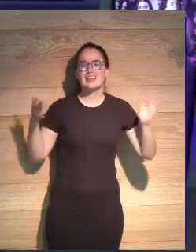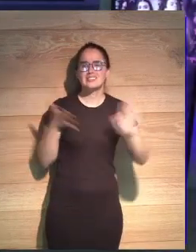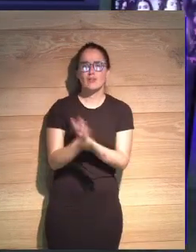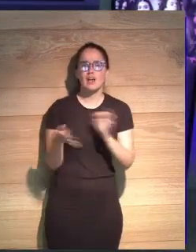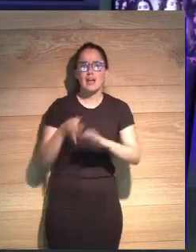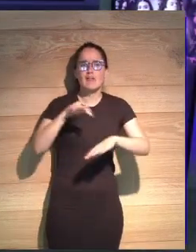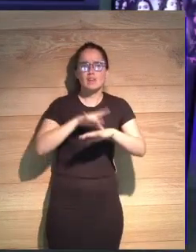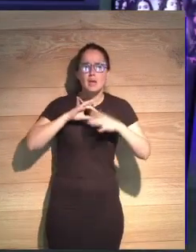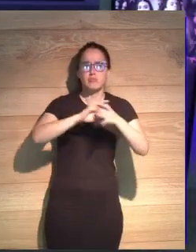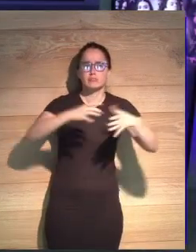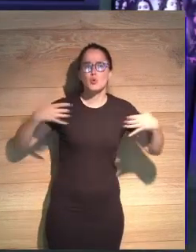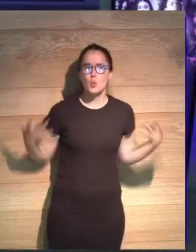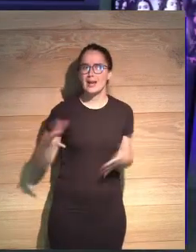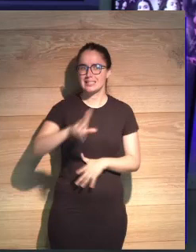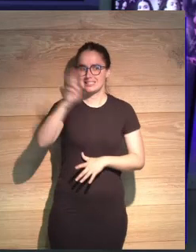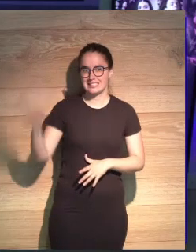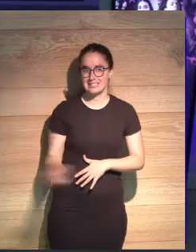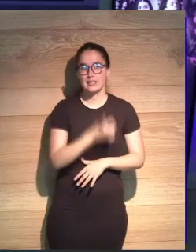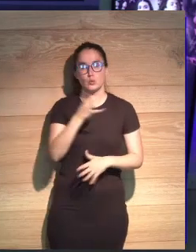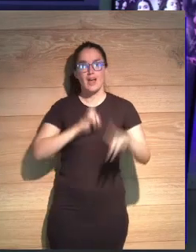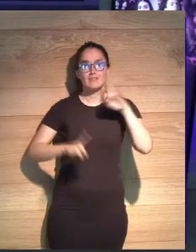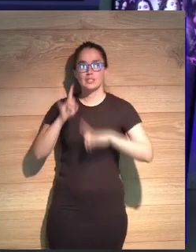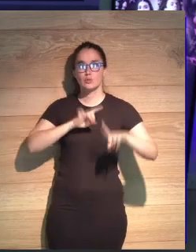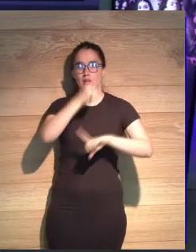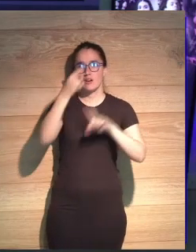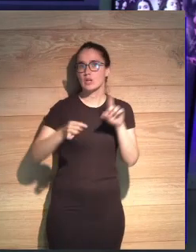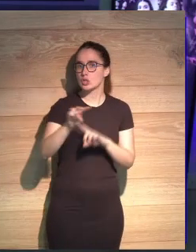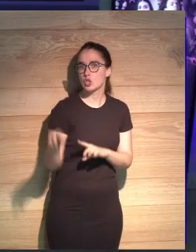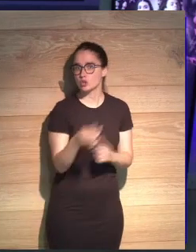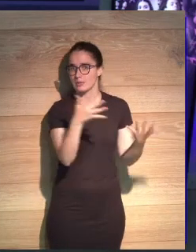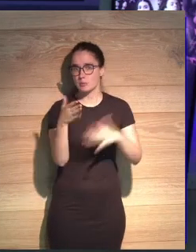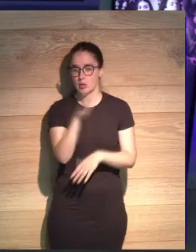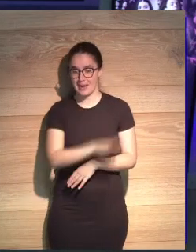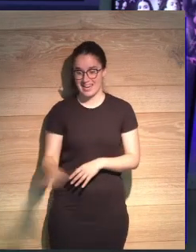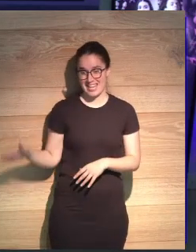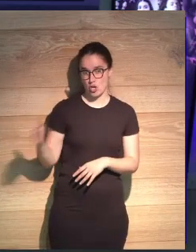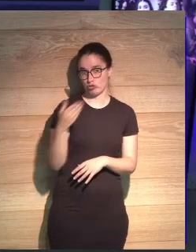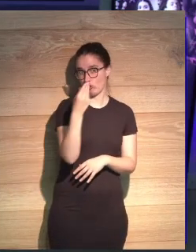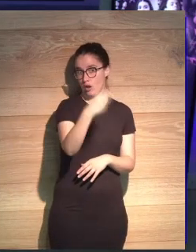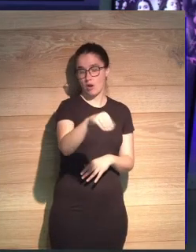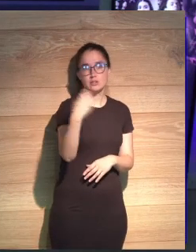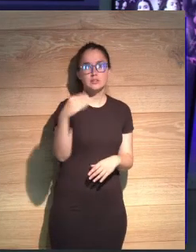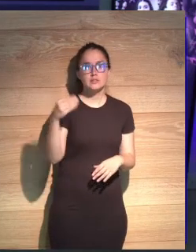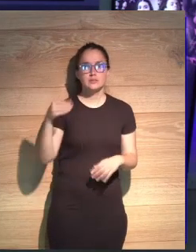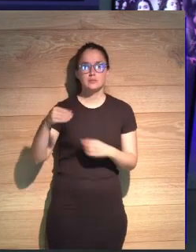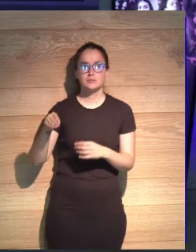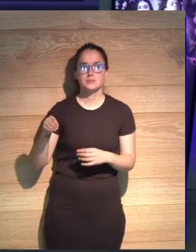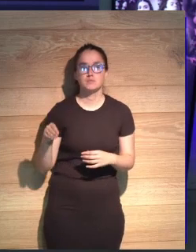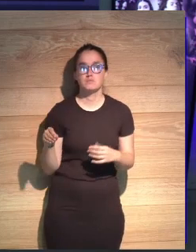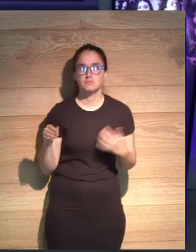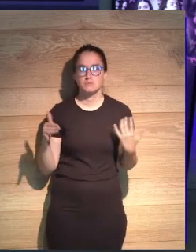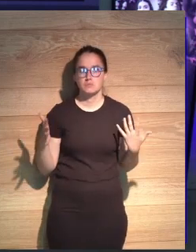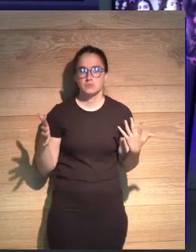disseminate knowledge about neurology and the work of neurologists. This